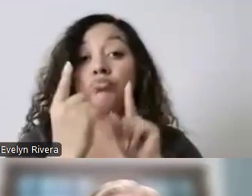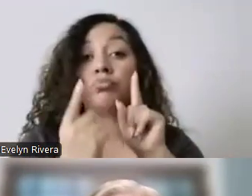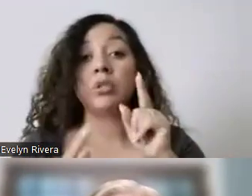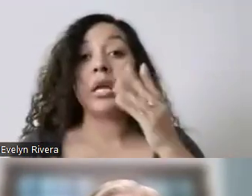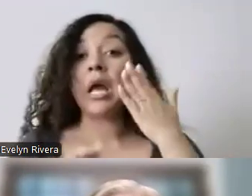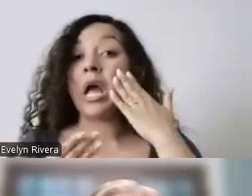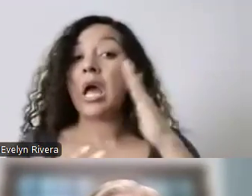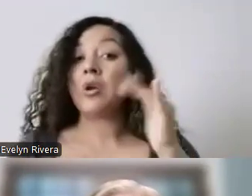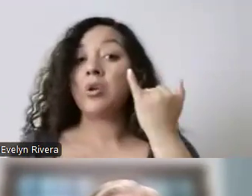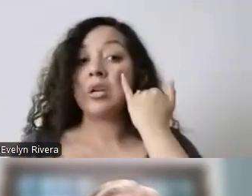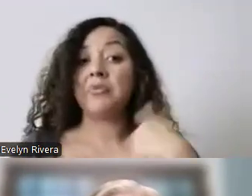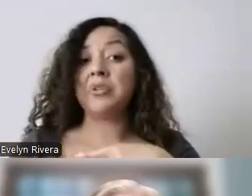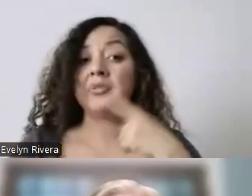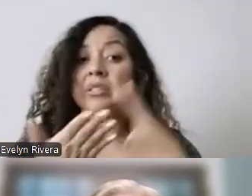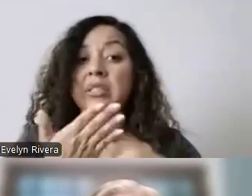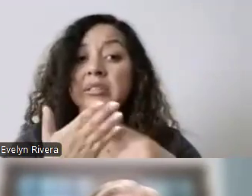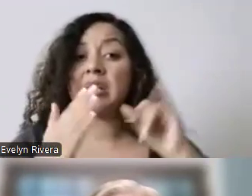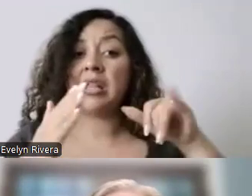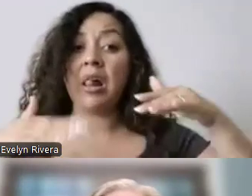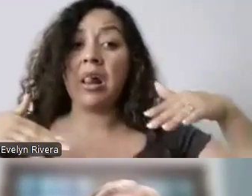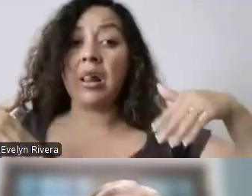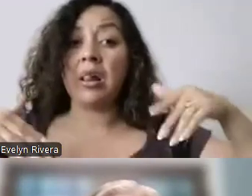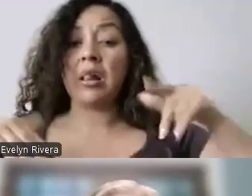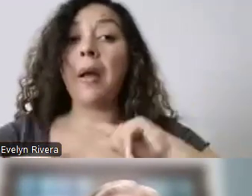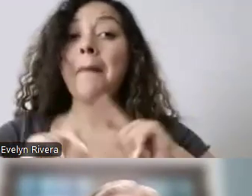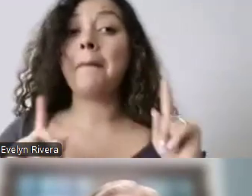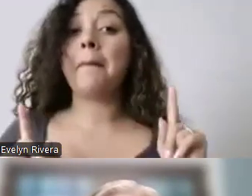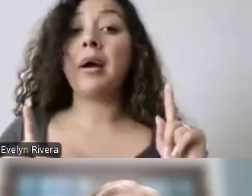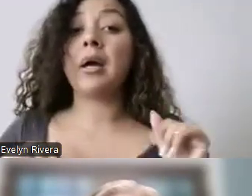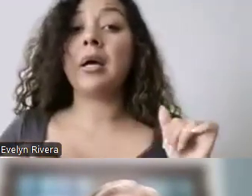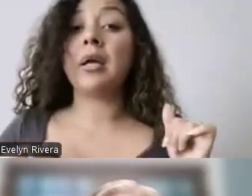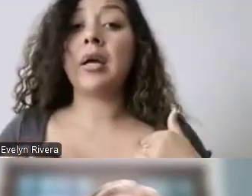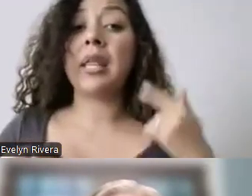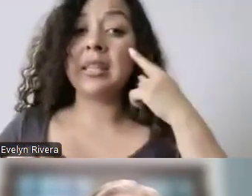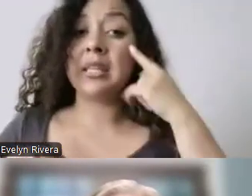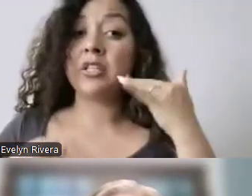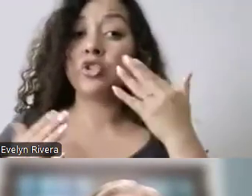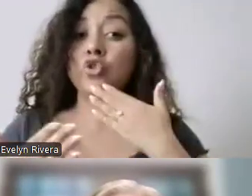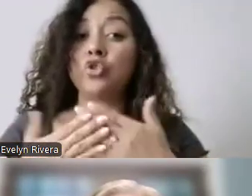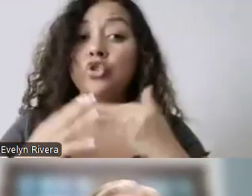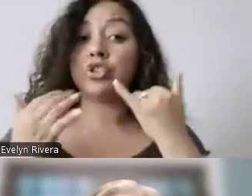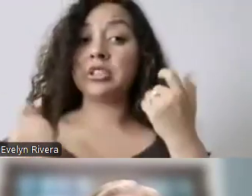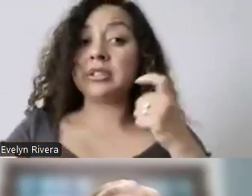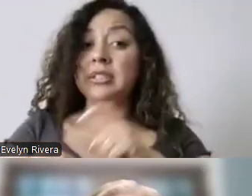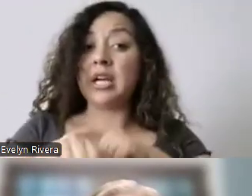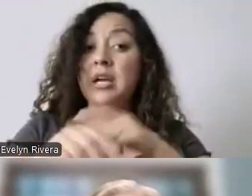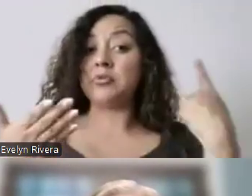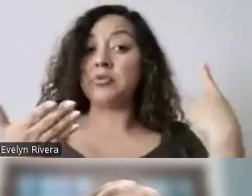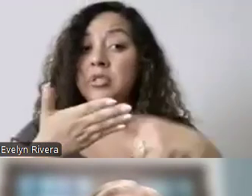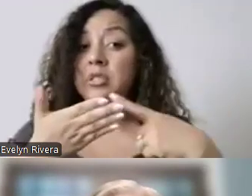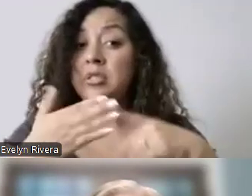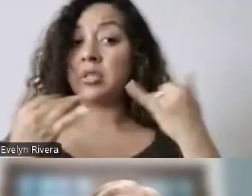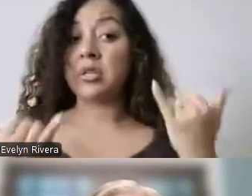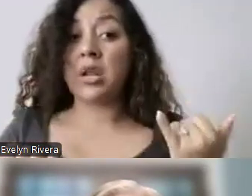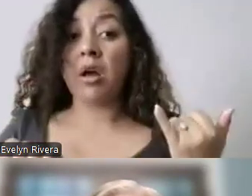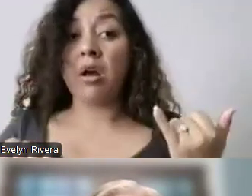think we've discussed that yet this year, but I think this would be a good time to discuss that now. So